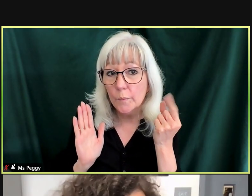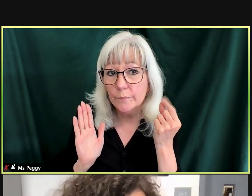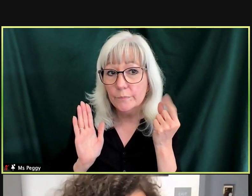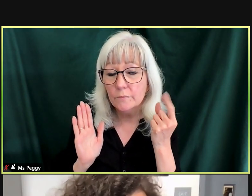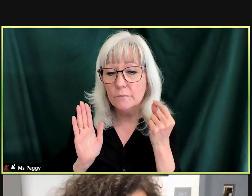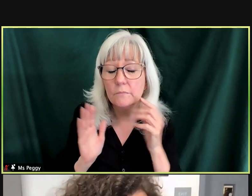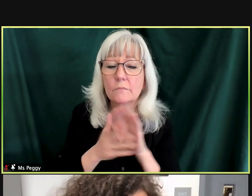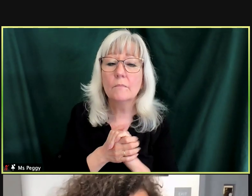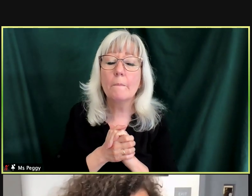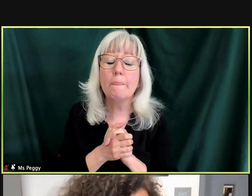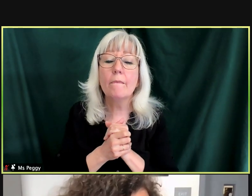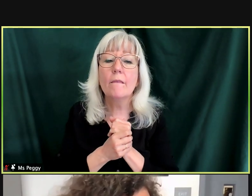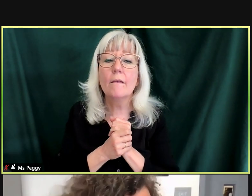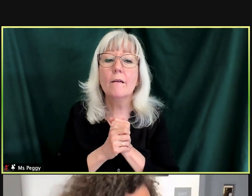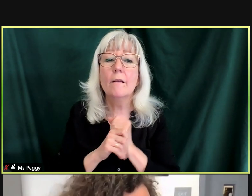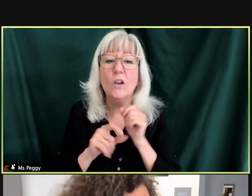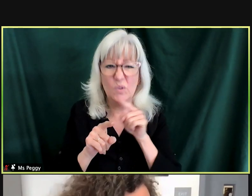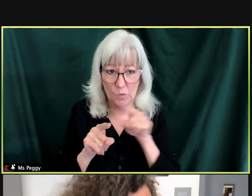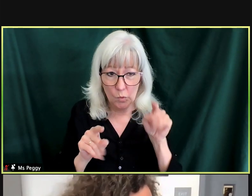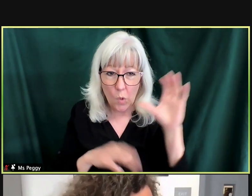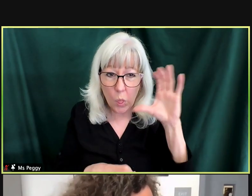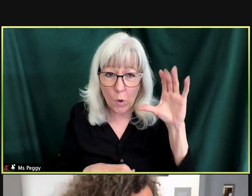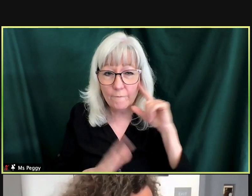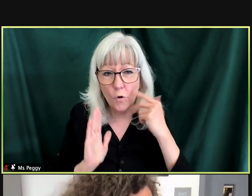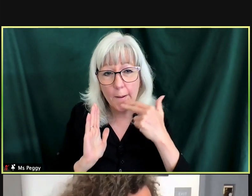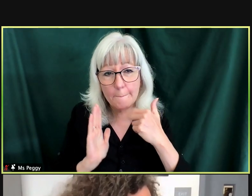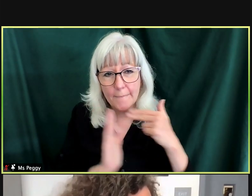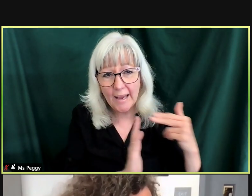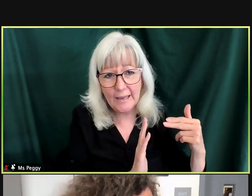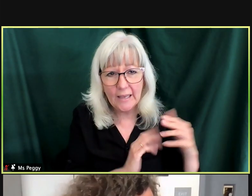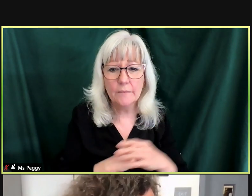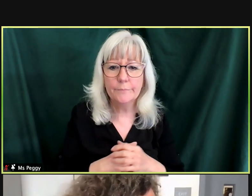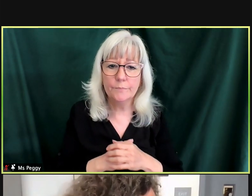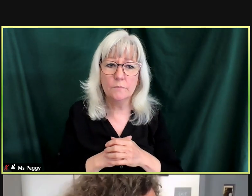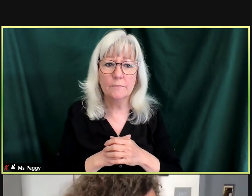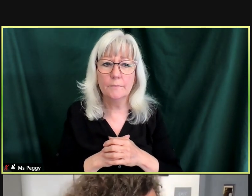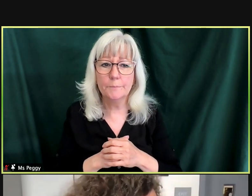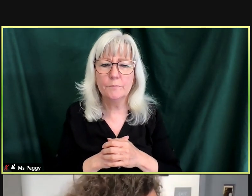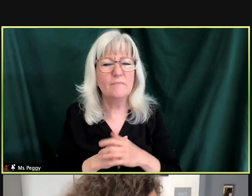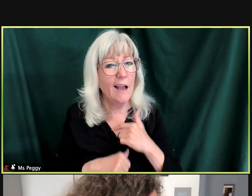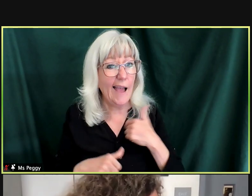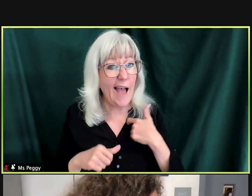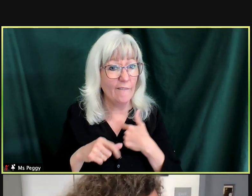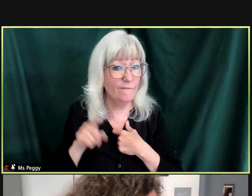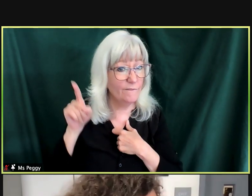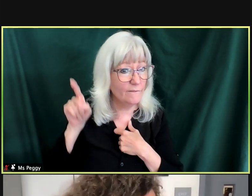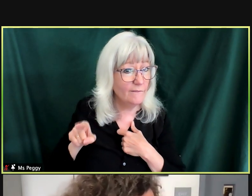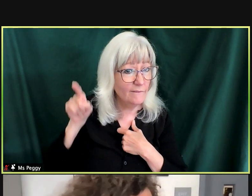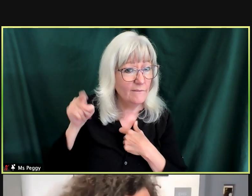You're gonna find a painting. You know, I have this slideshow.